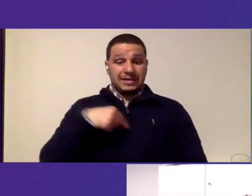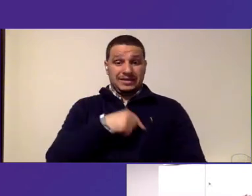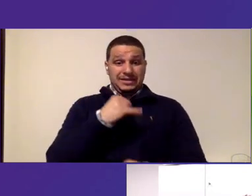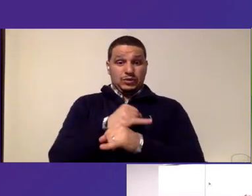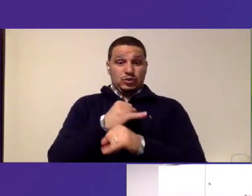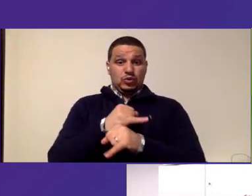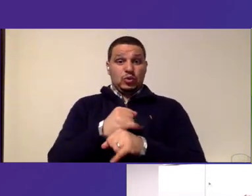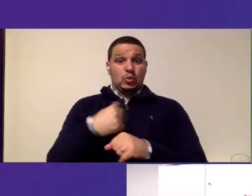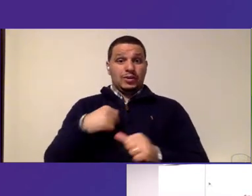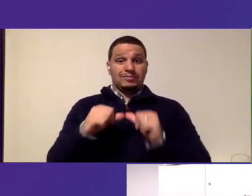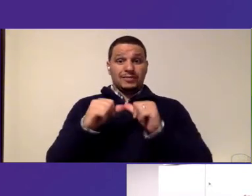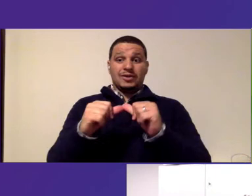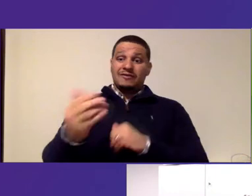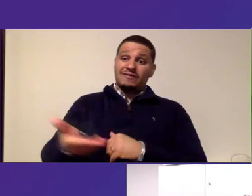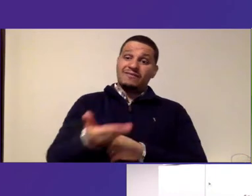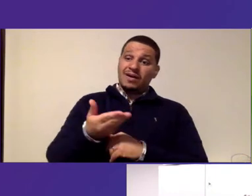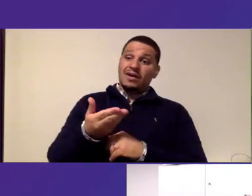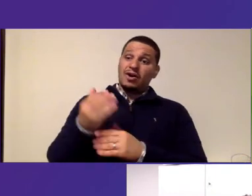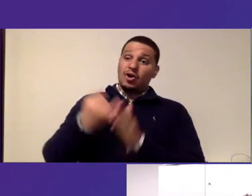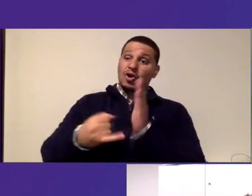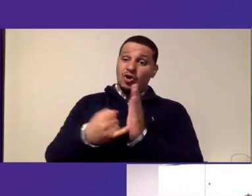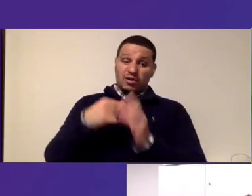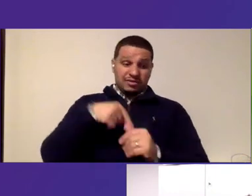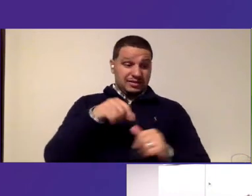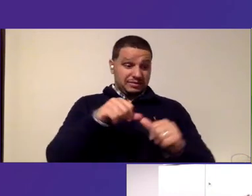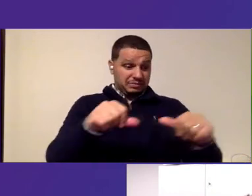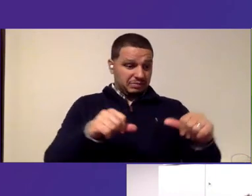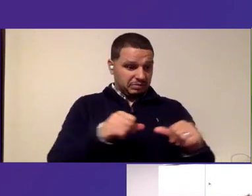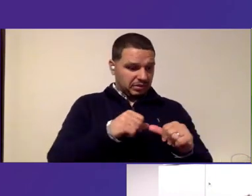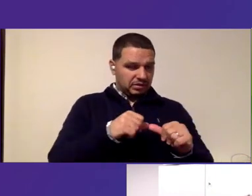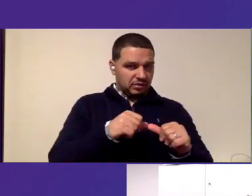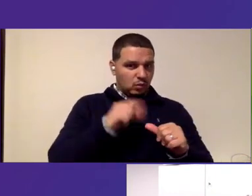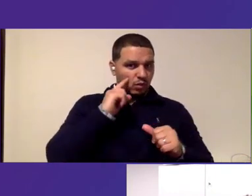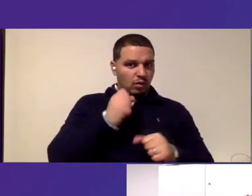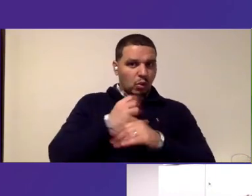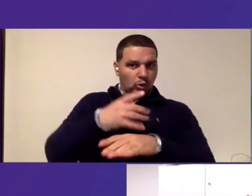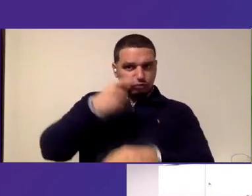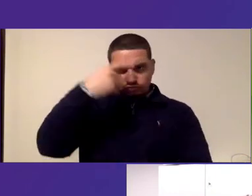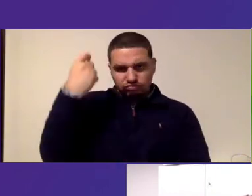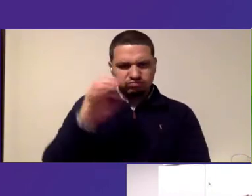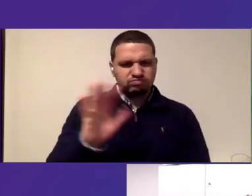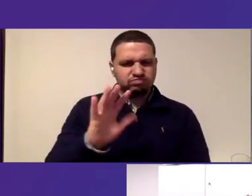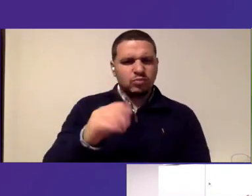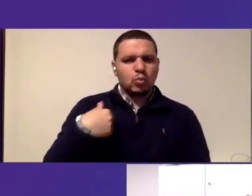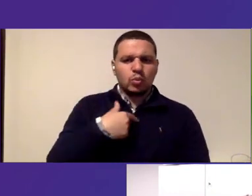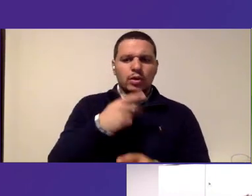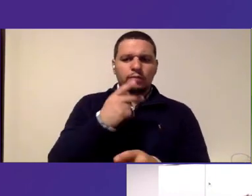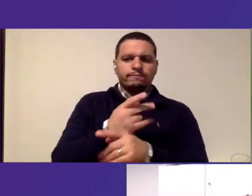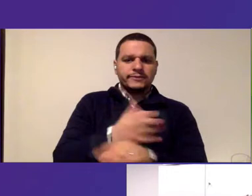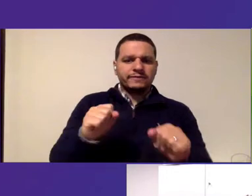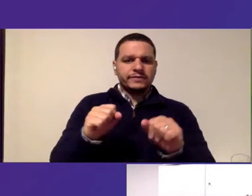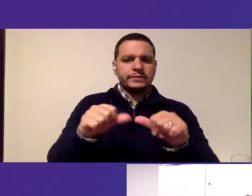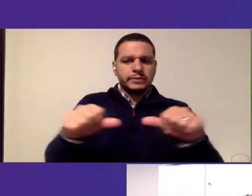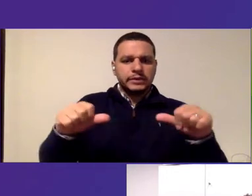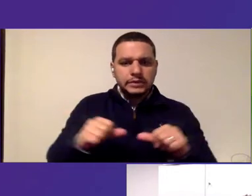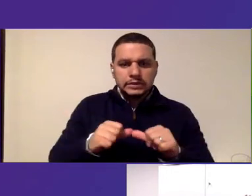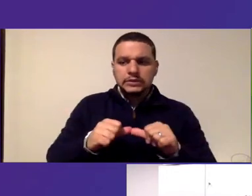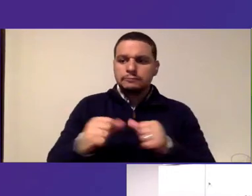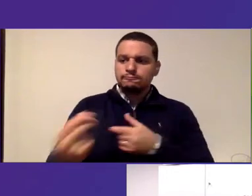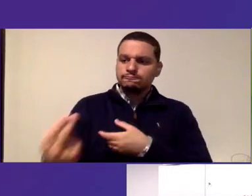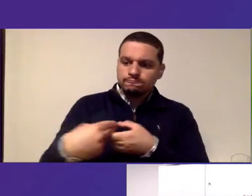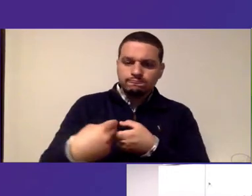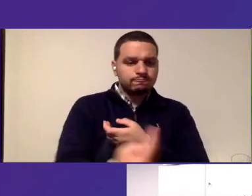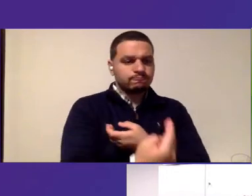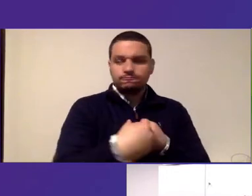to invite artists into hostile spaces in hopes that they might address the history of the harms we have caused and perpetuate, or